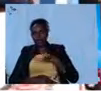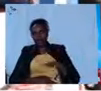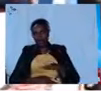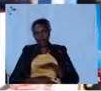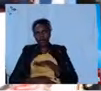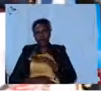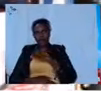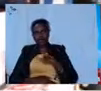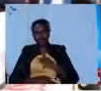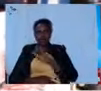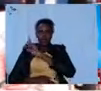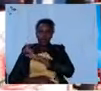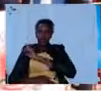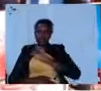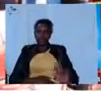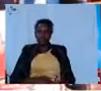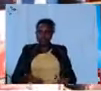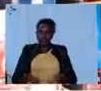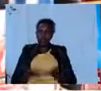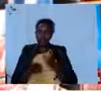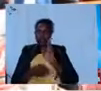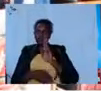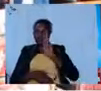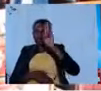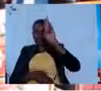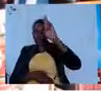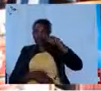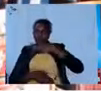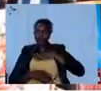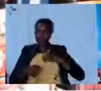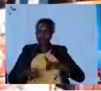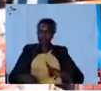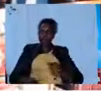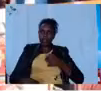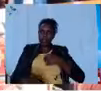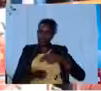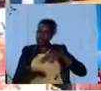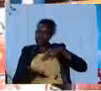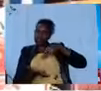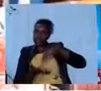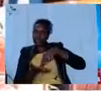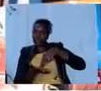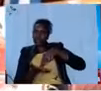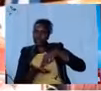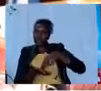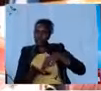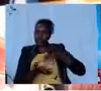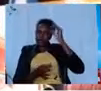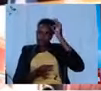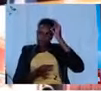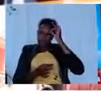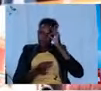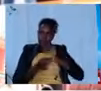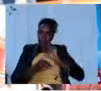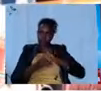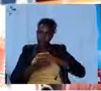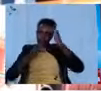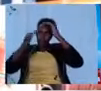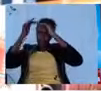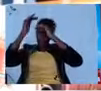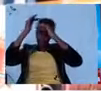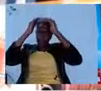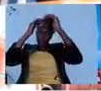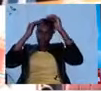higher ground. Lord, lift me up and let me stand by faith